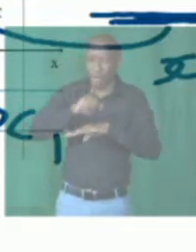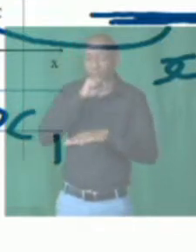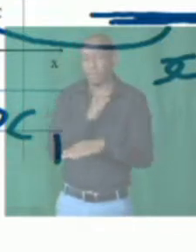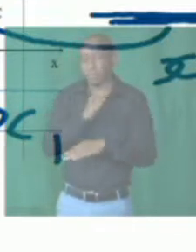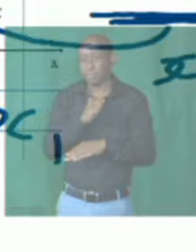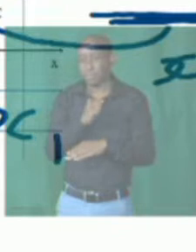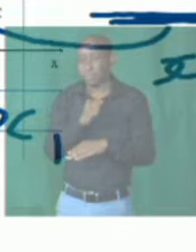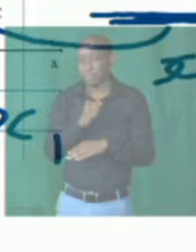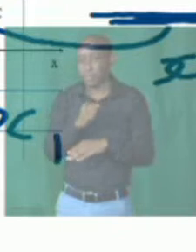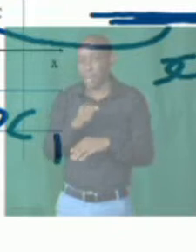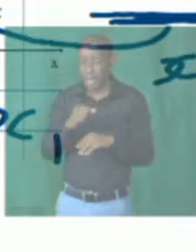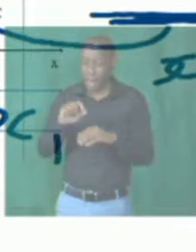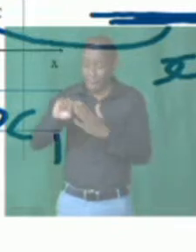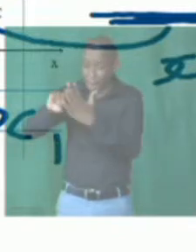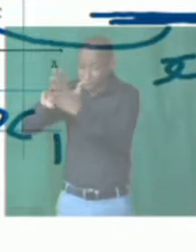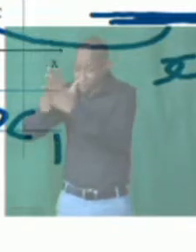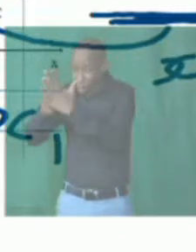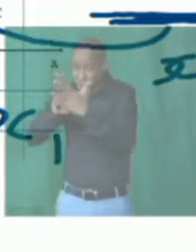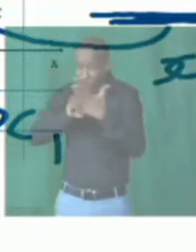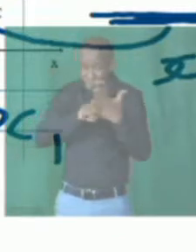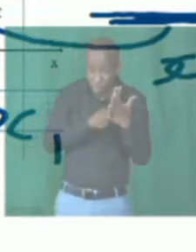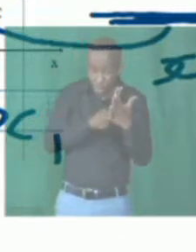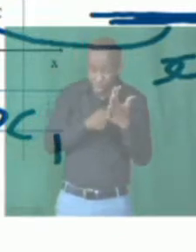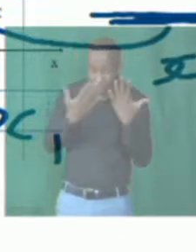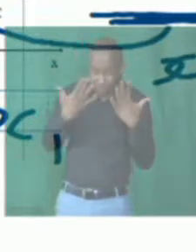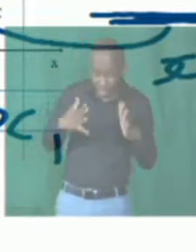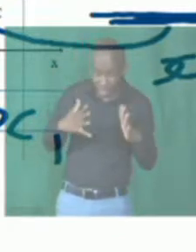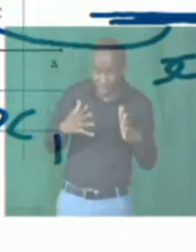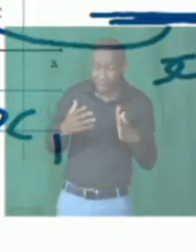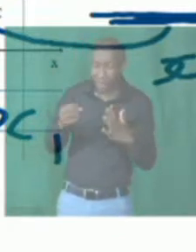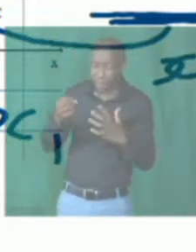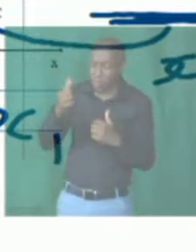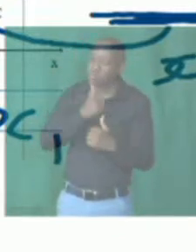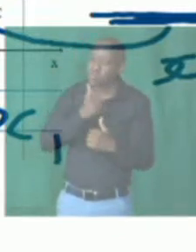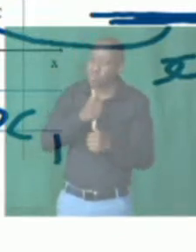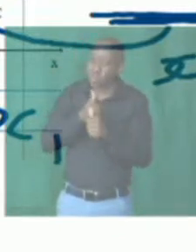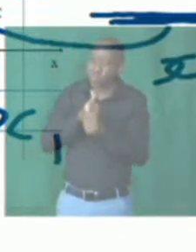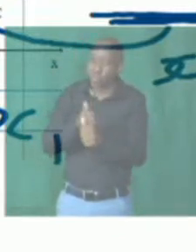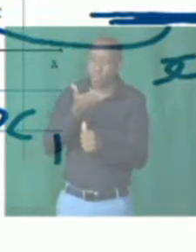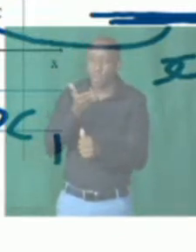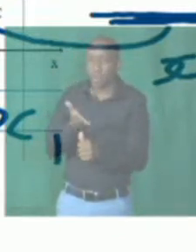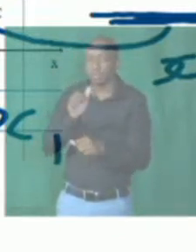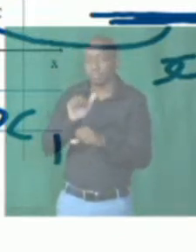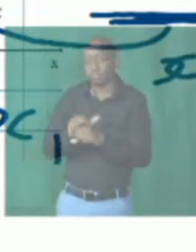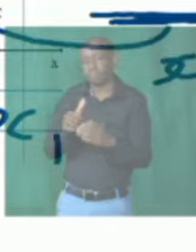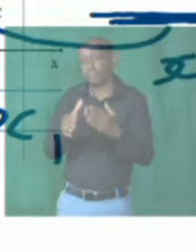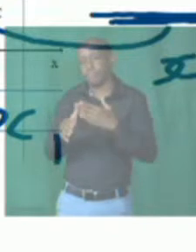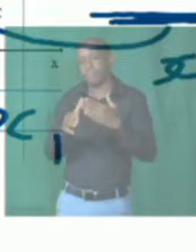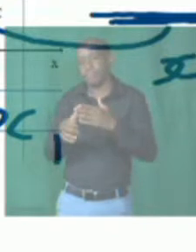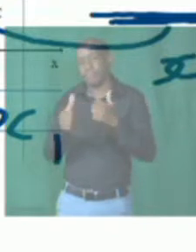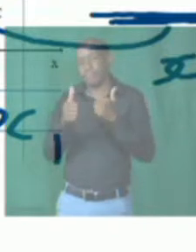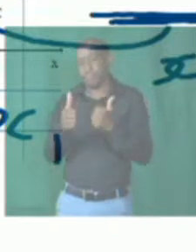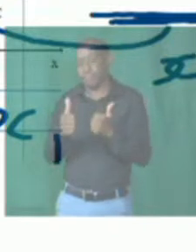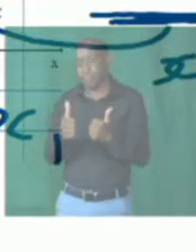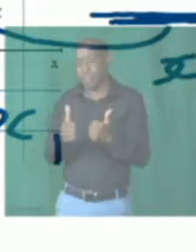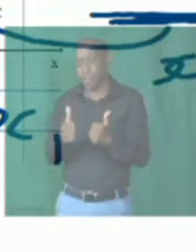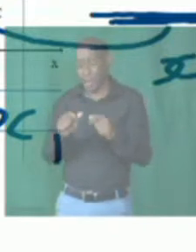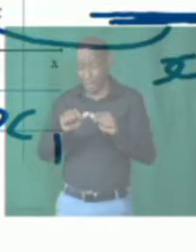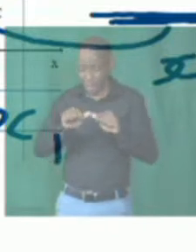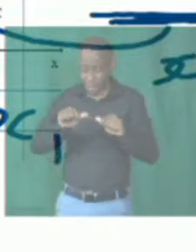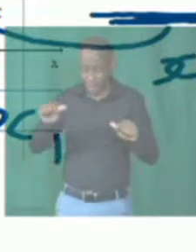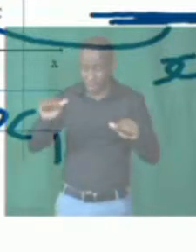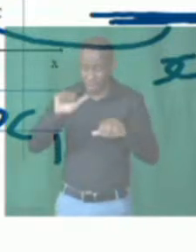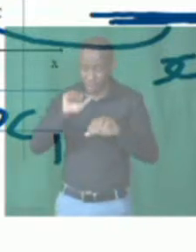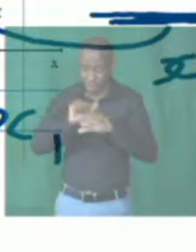given the end points. So you just plug into that formula and it will give you the